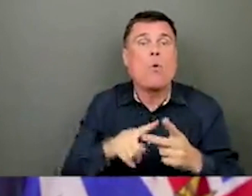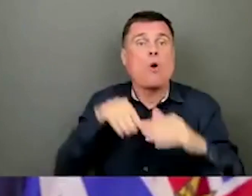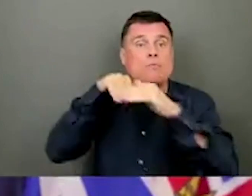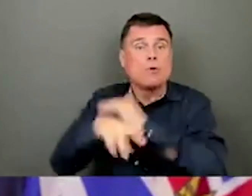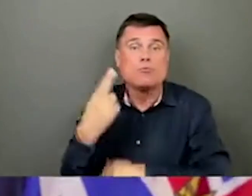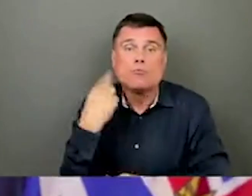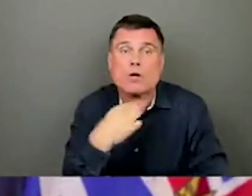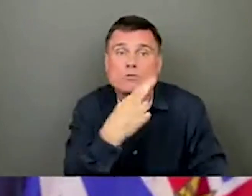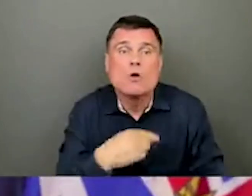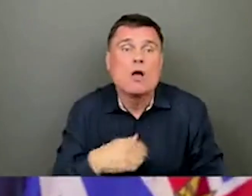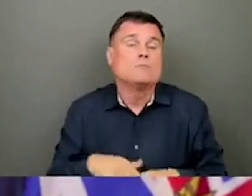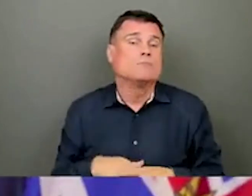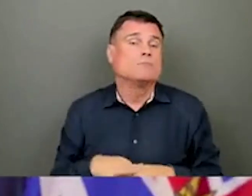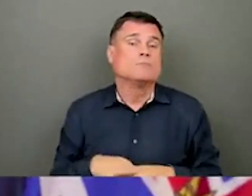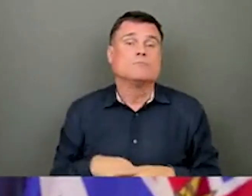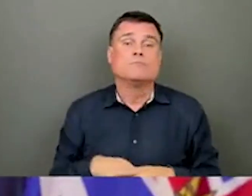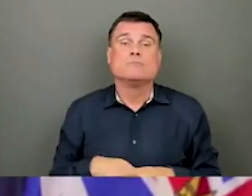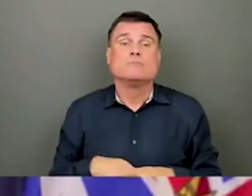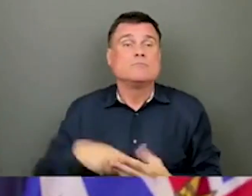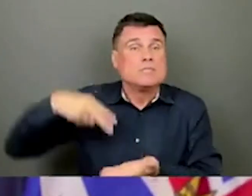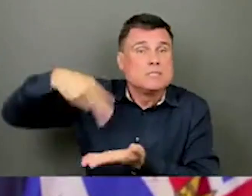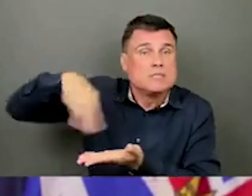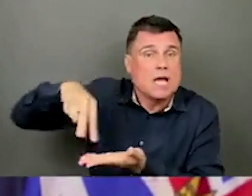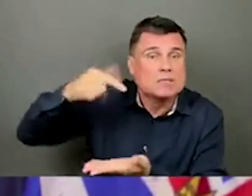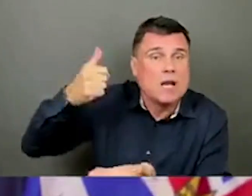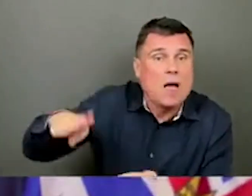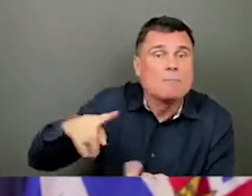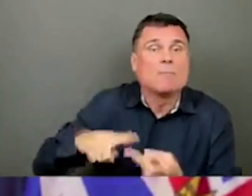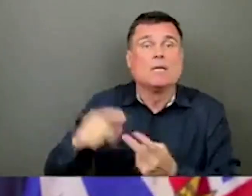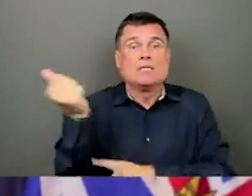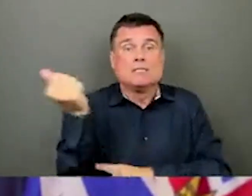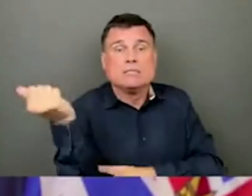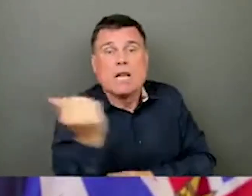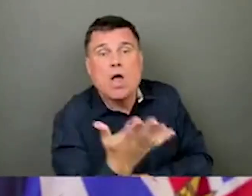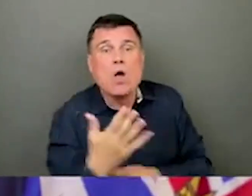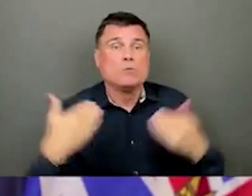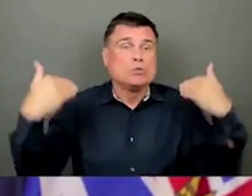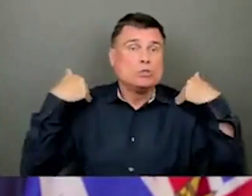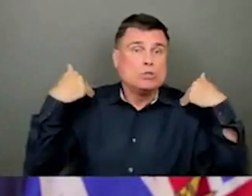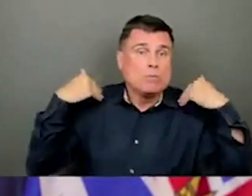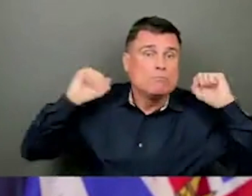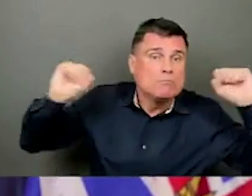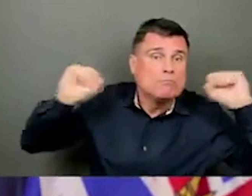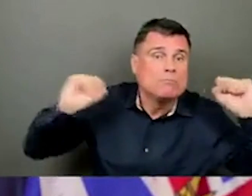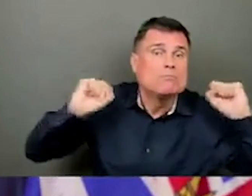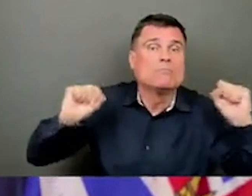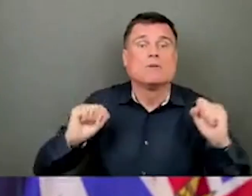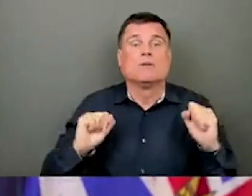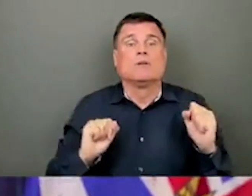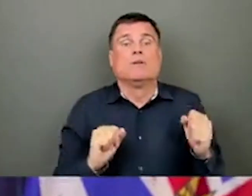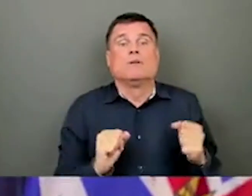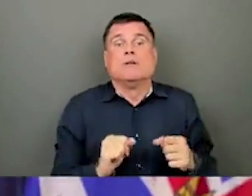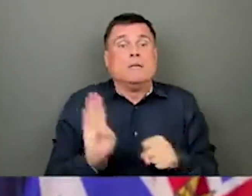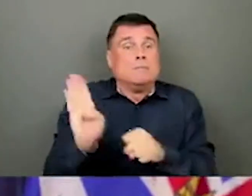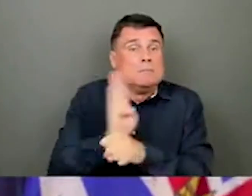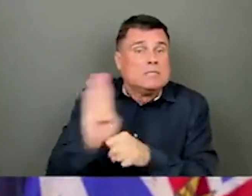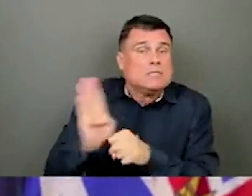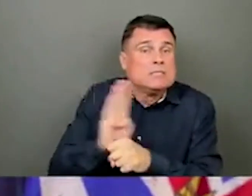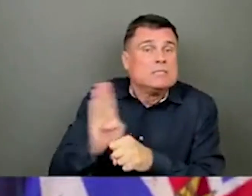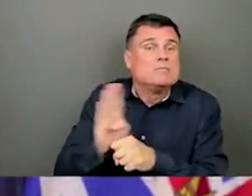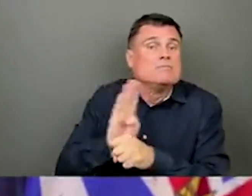in restaurants, nightclubs and casinos, fitness centers and gyms, businesses offering